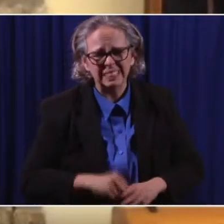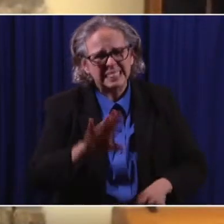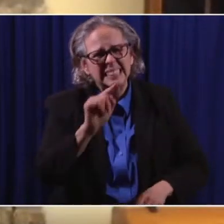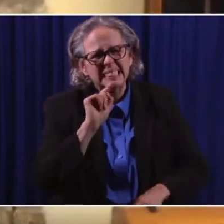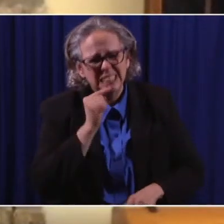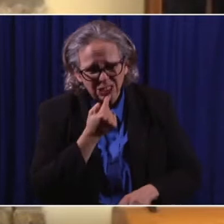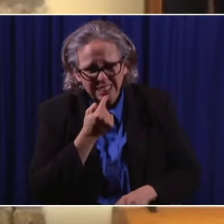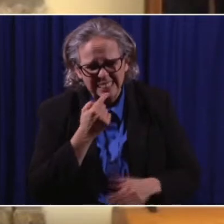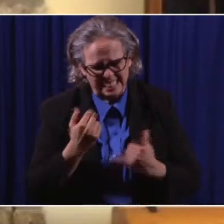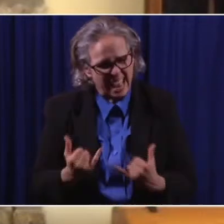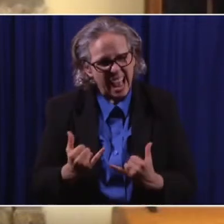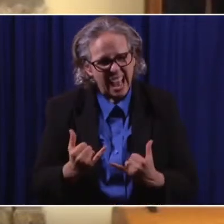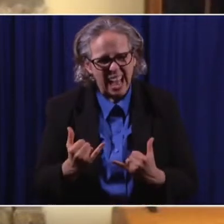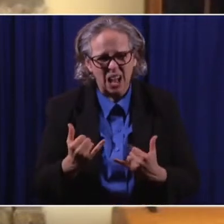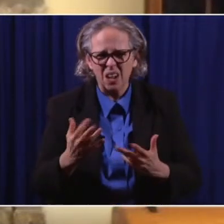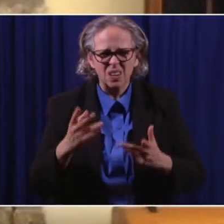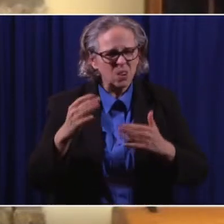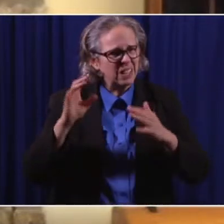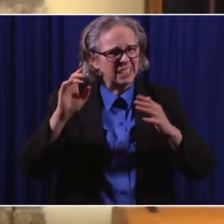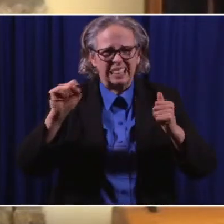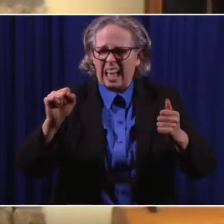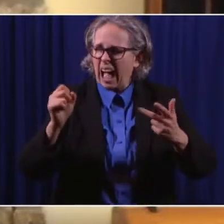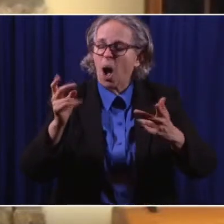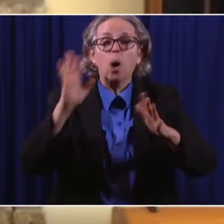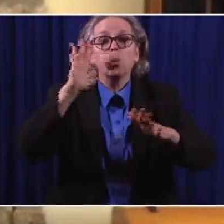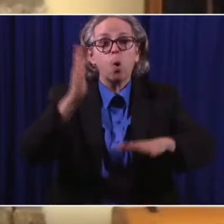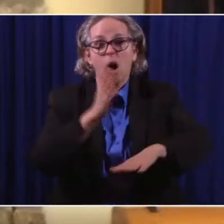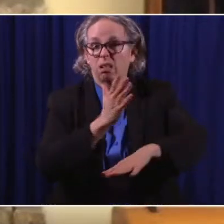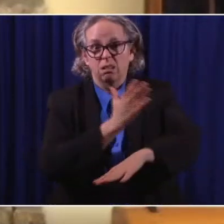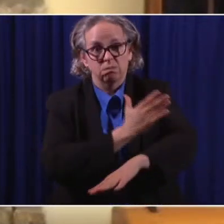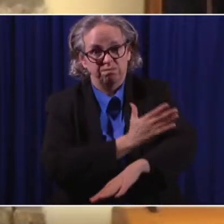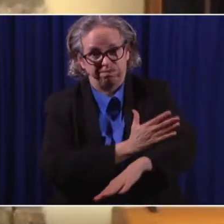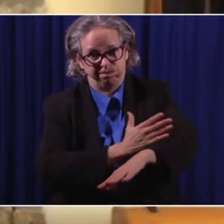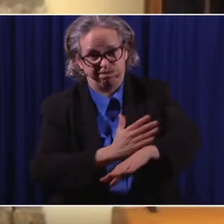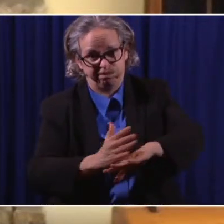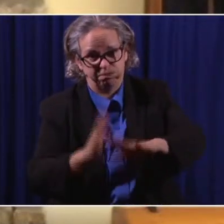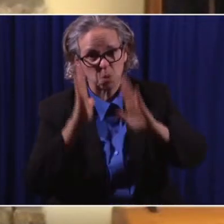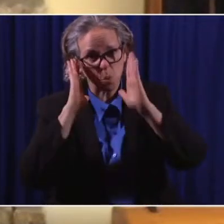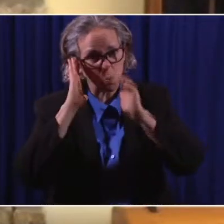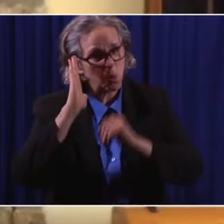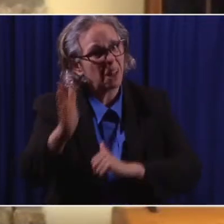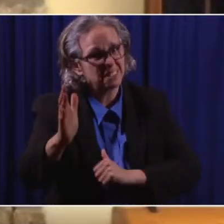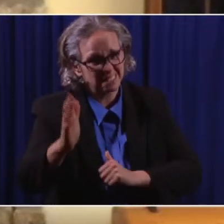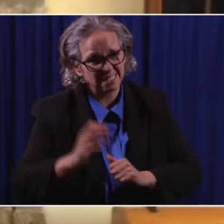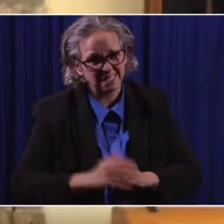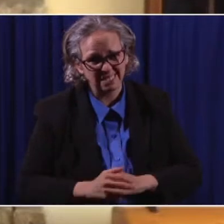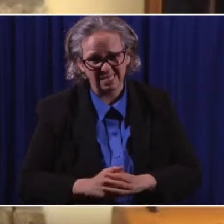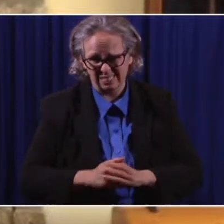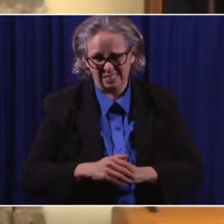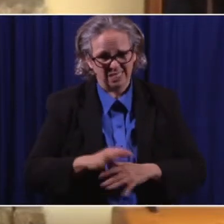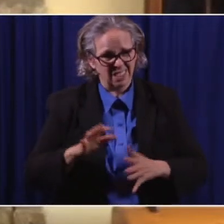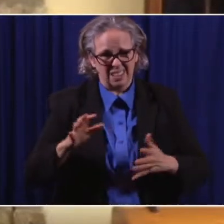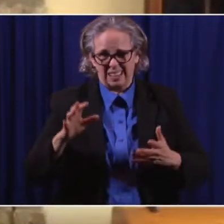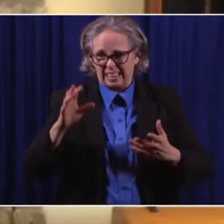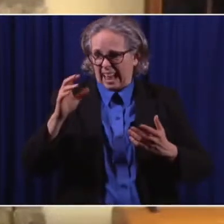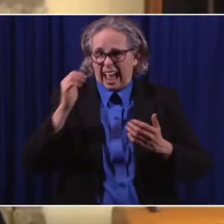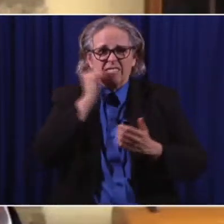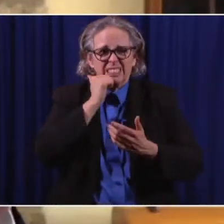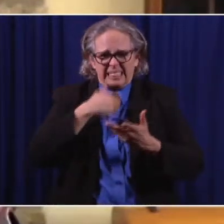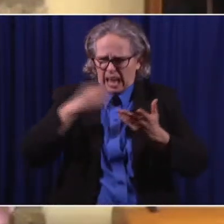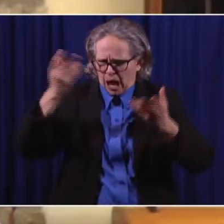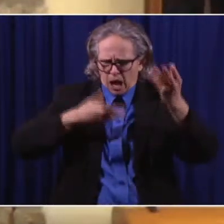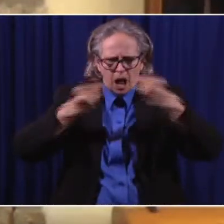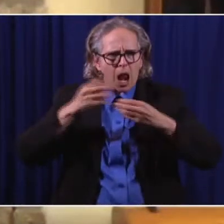getting worse by the minute. And we see the data recorded every single day, and the numbers just are going like